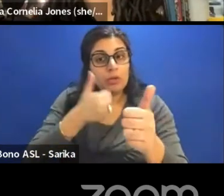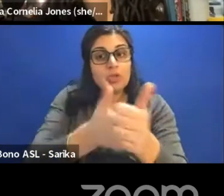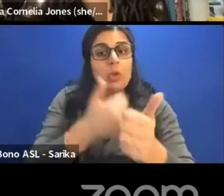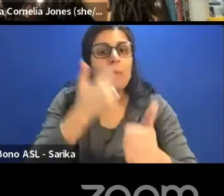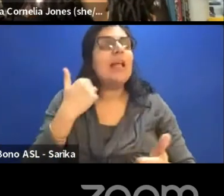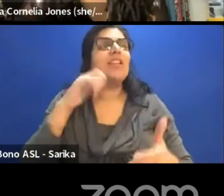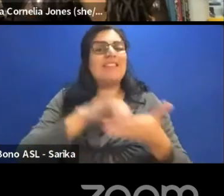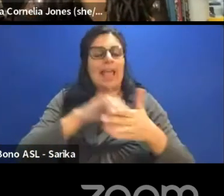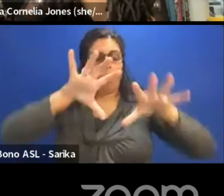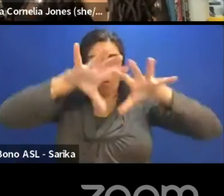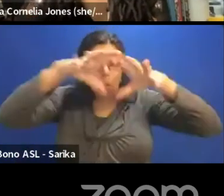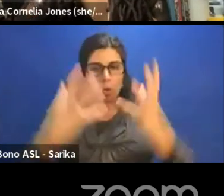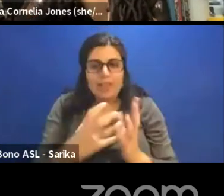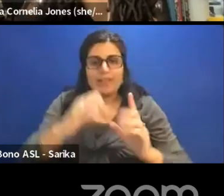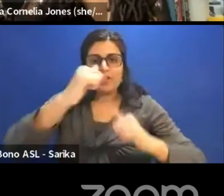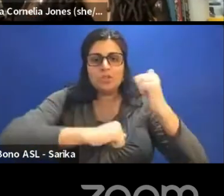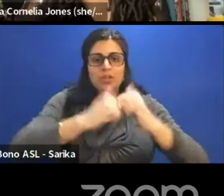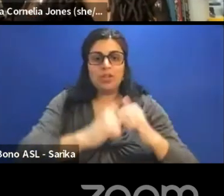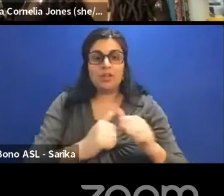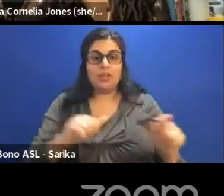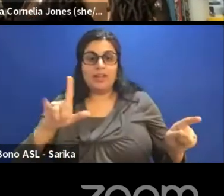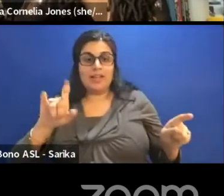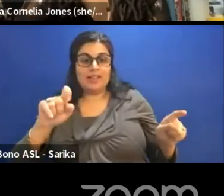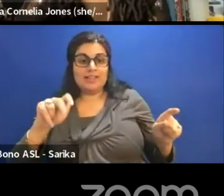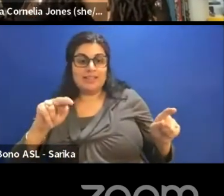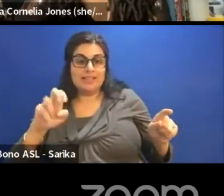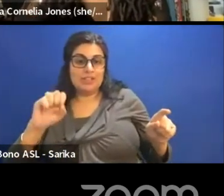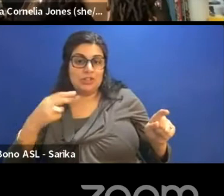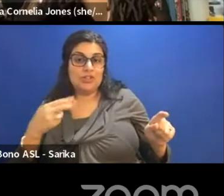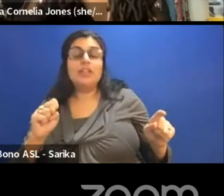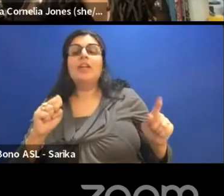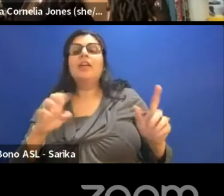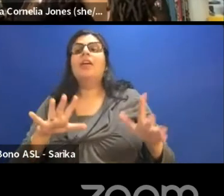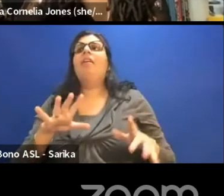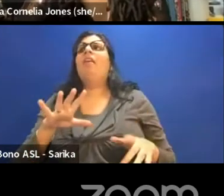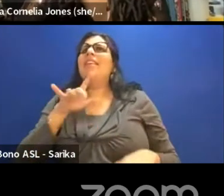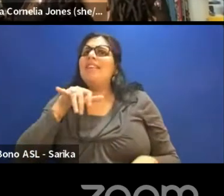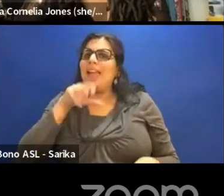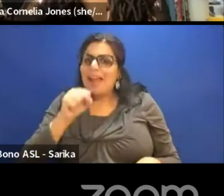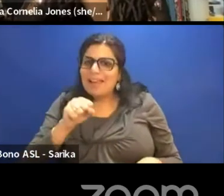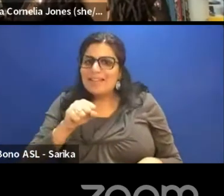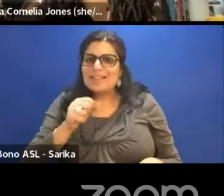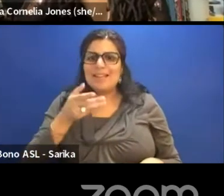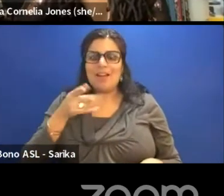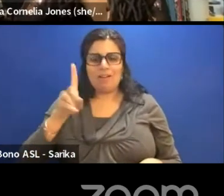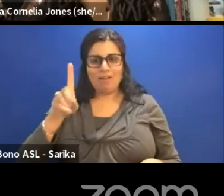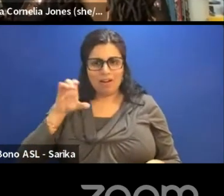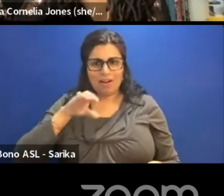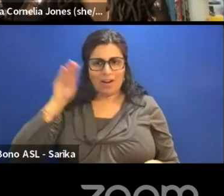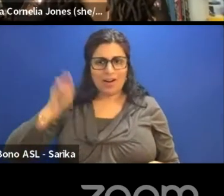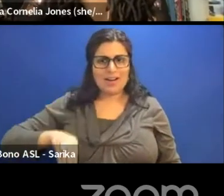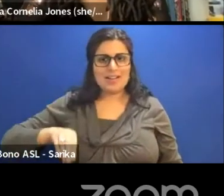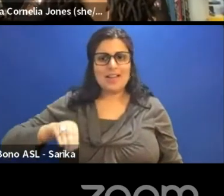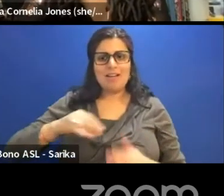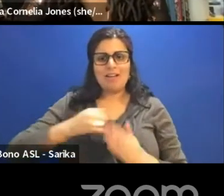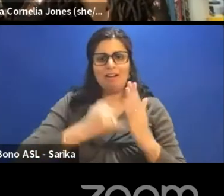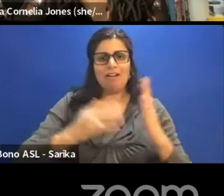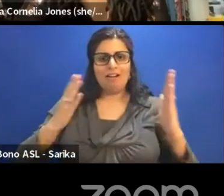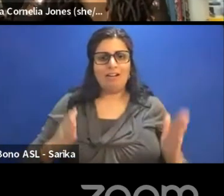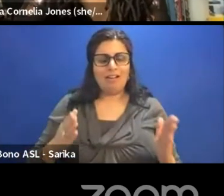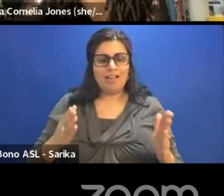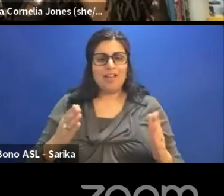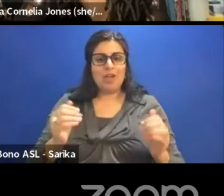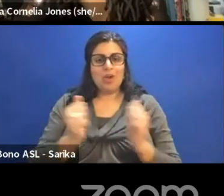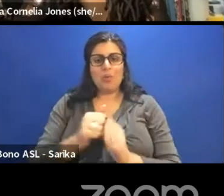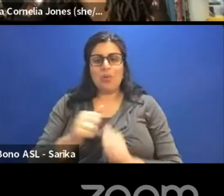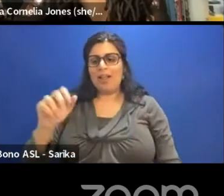care? Absolutely. I mean, I think it definitely, there are 100% artists who have worked with Theater in the X who, if